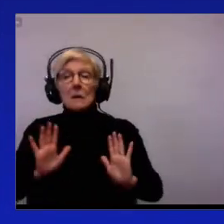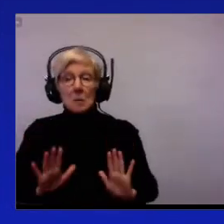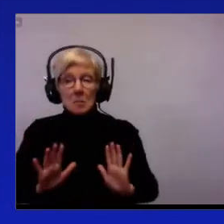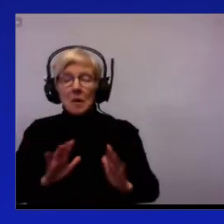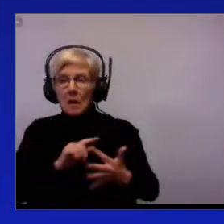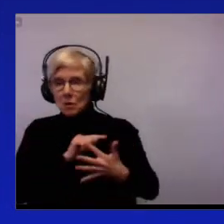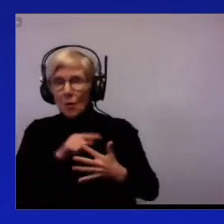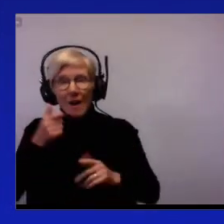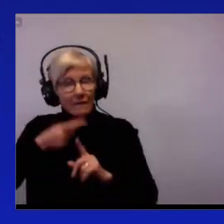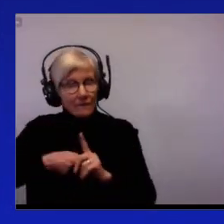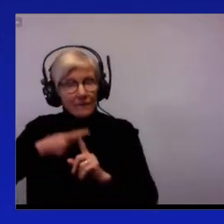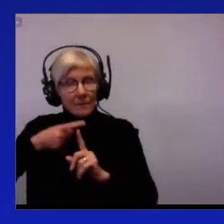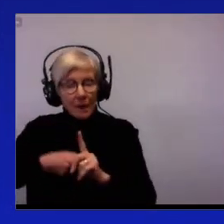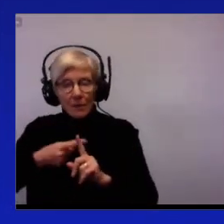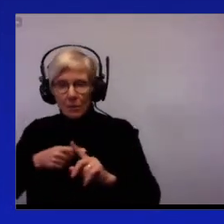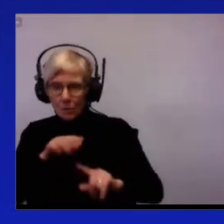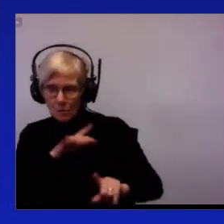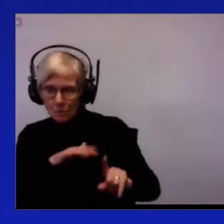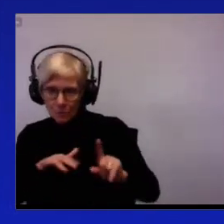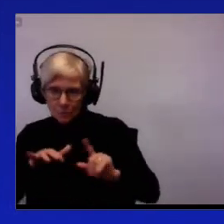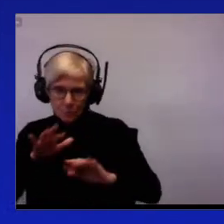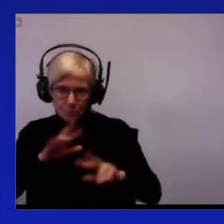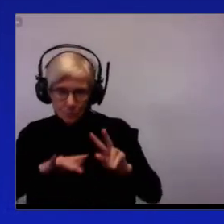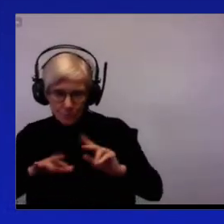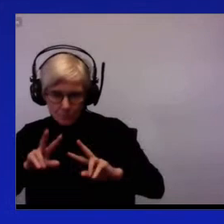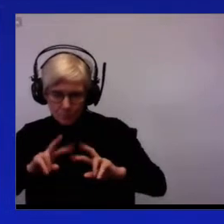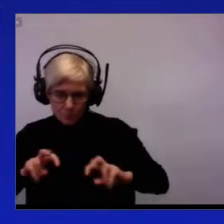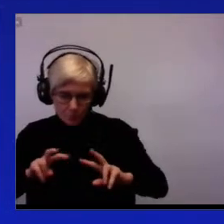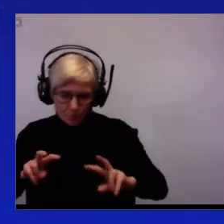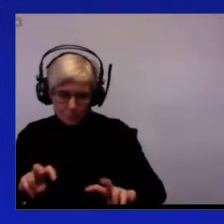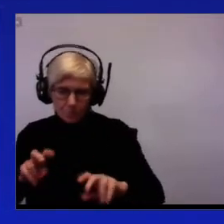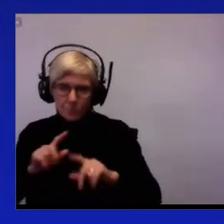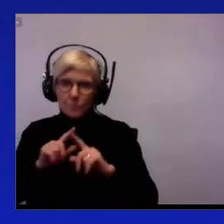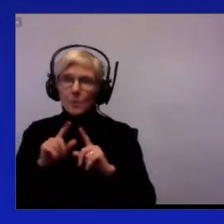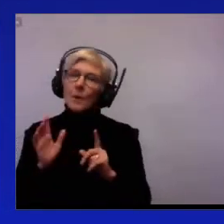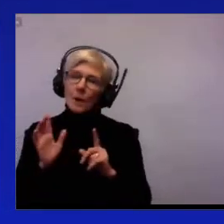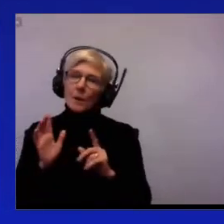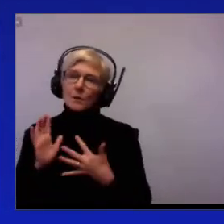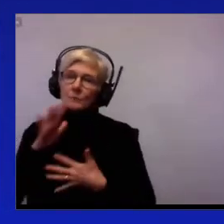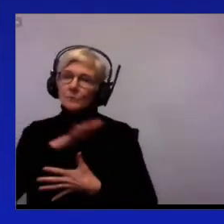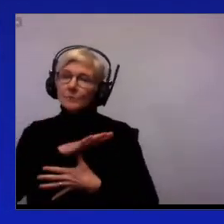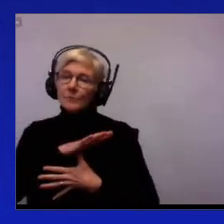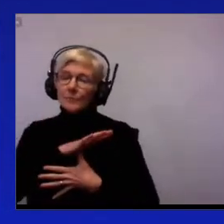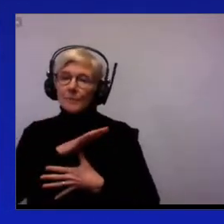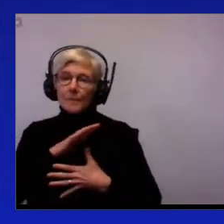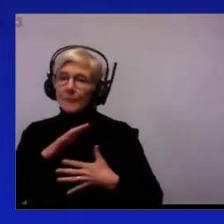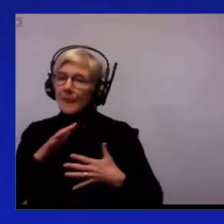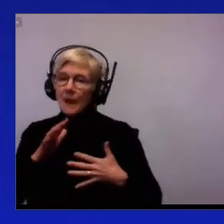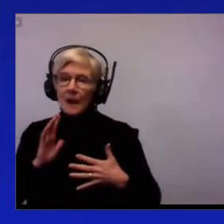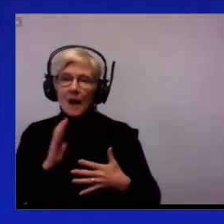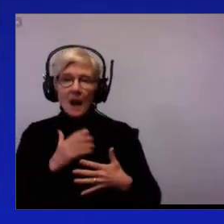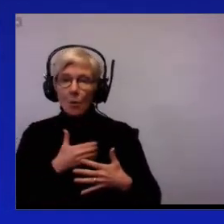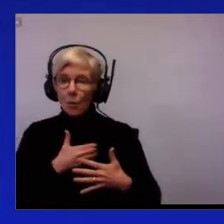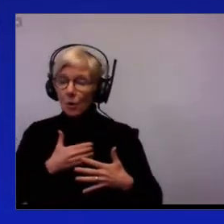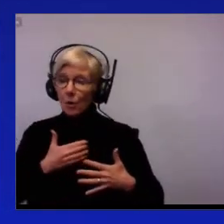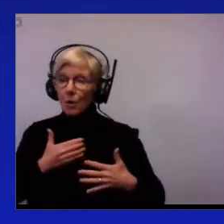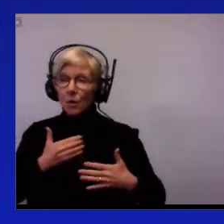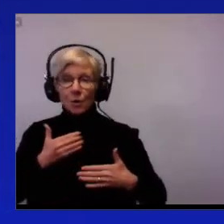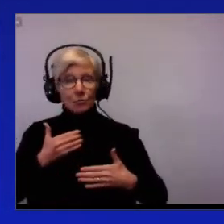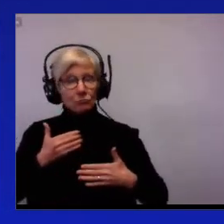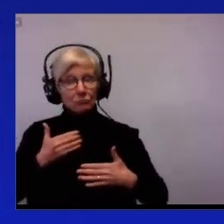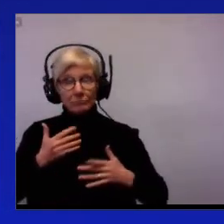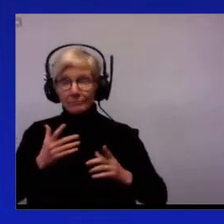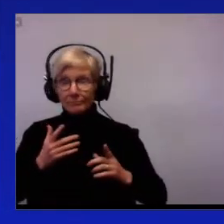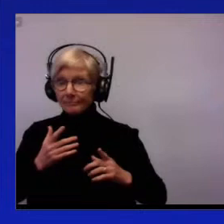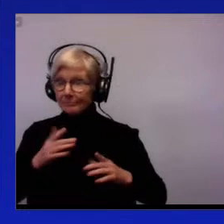go month by month. But I can certainly advise that we need to use those behaviors we know work to